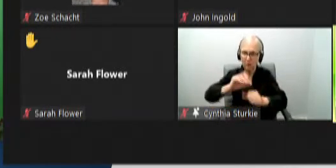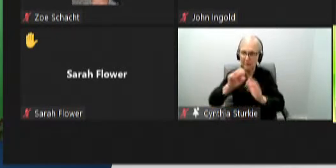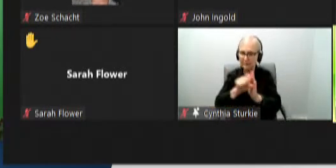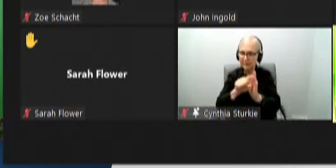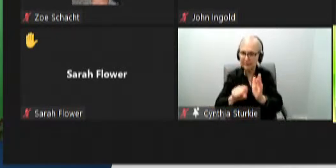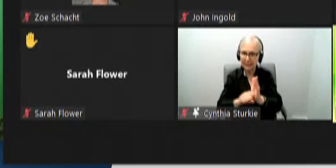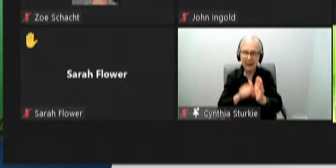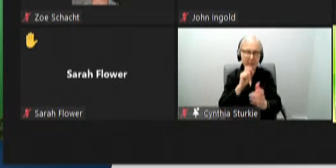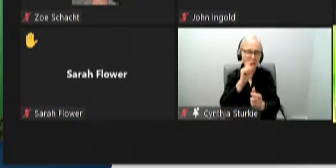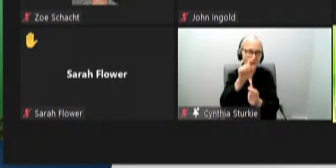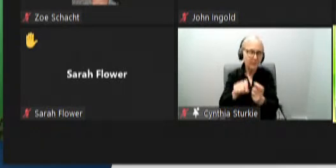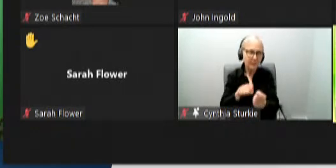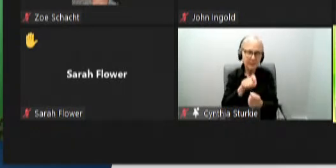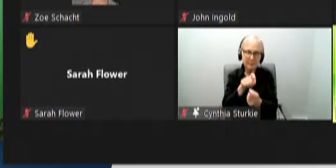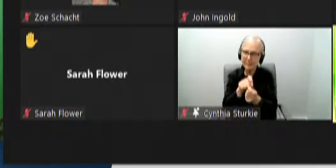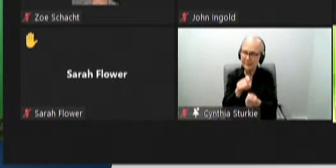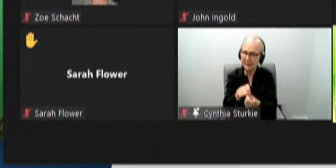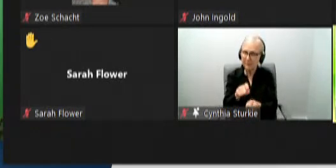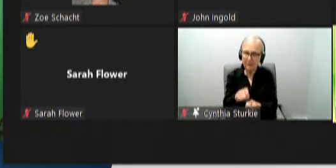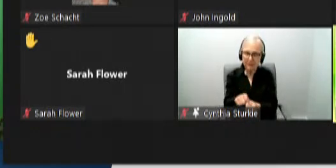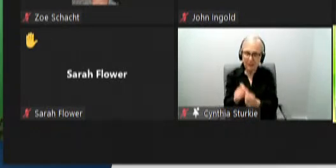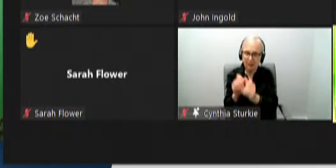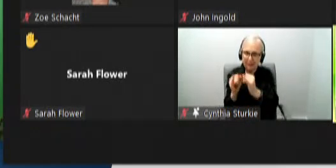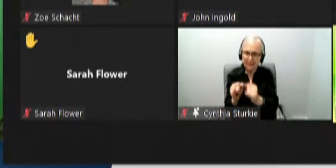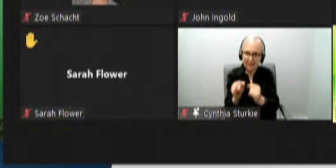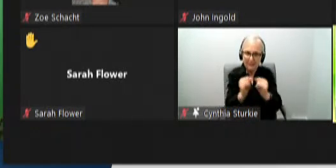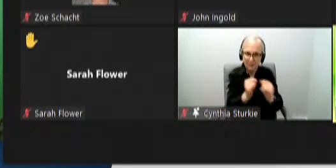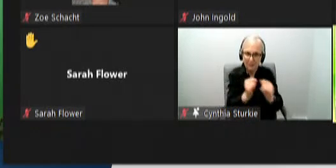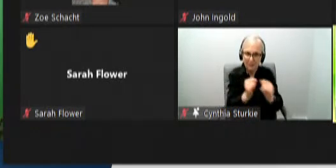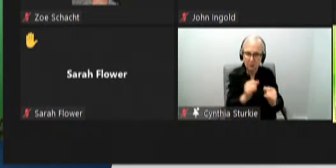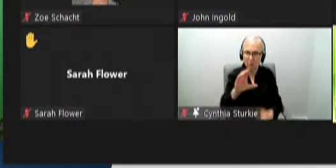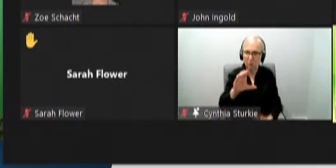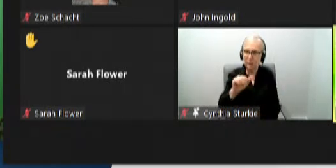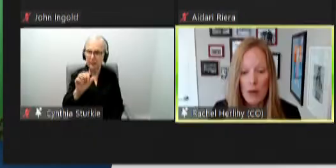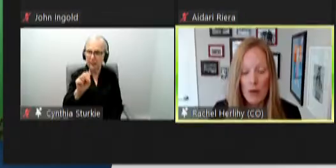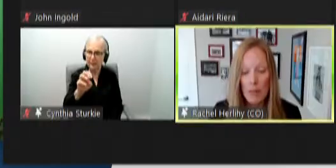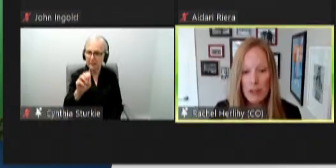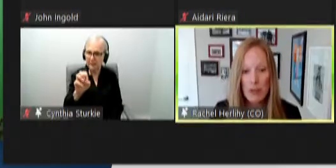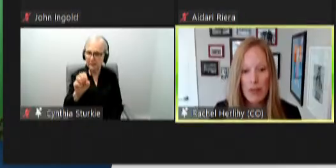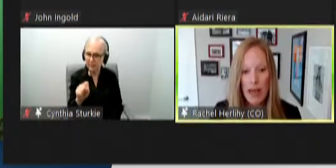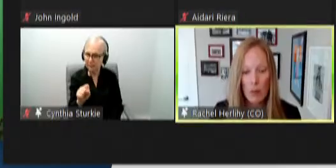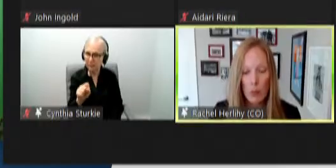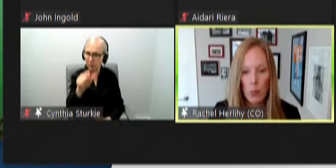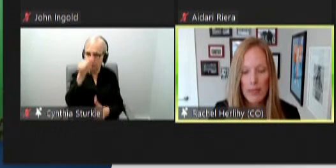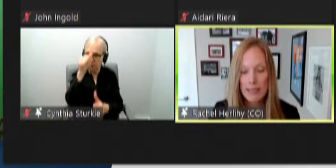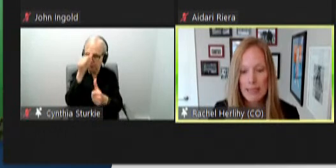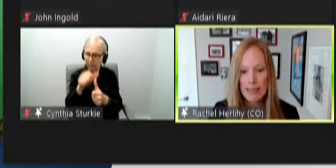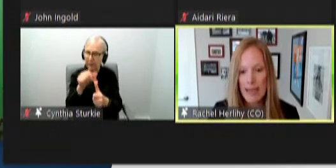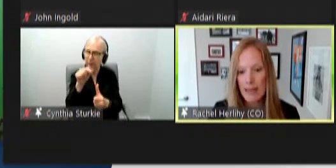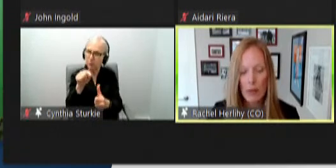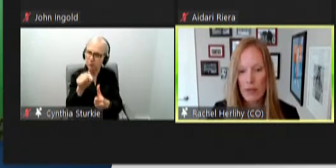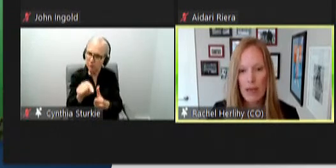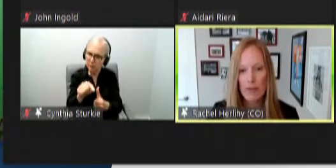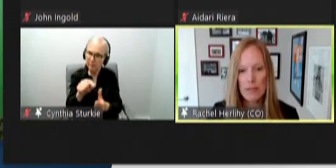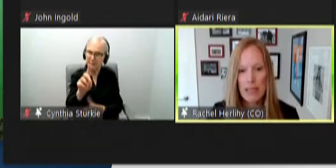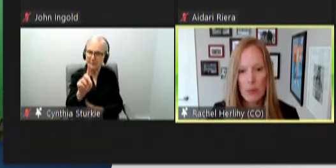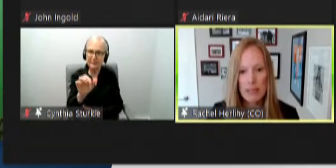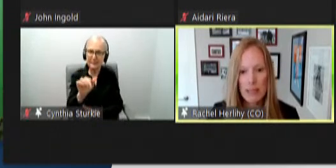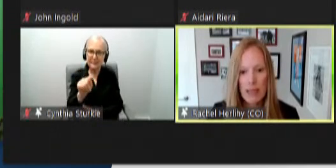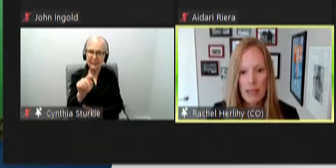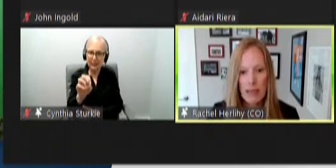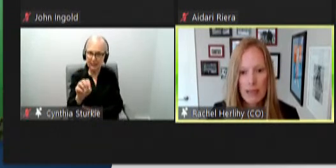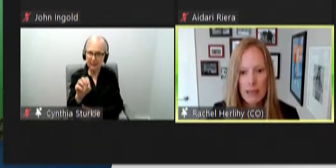don't have the specific details on those individual cases. I would also remind you that this data that we